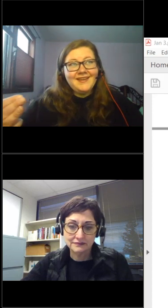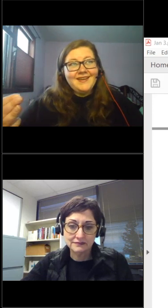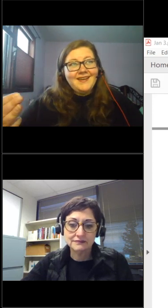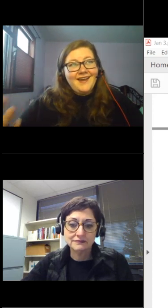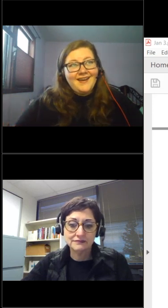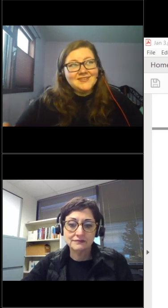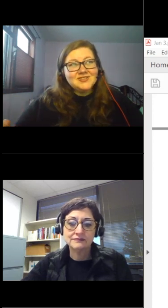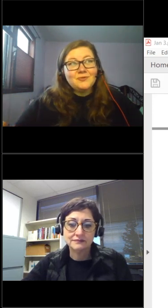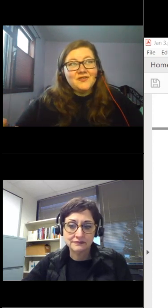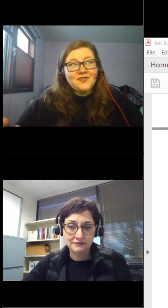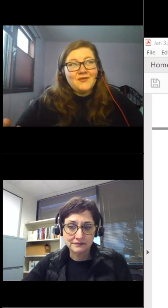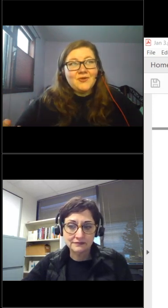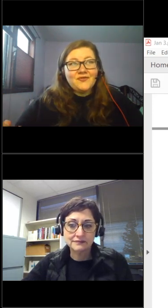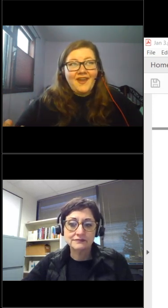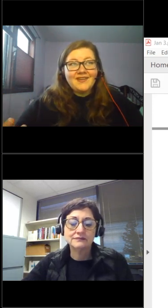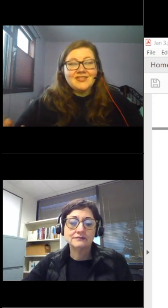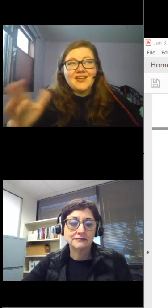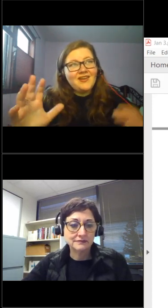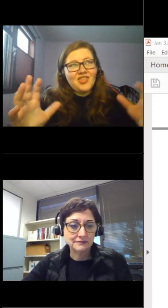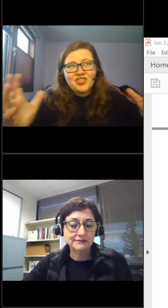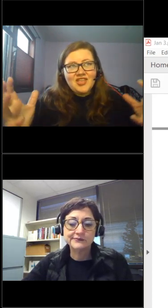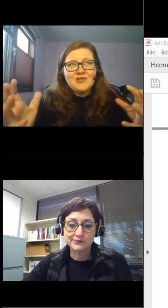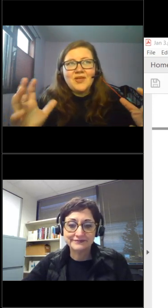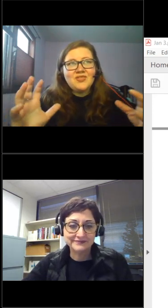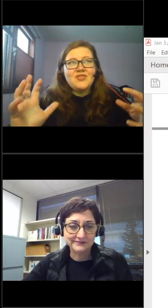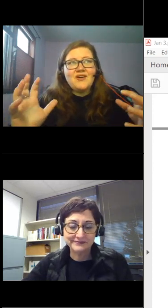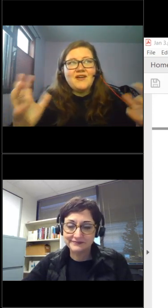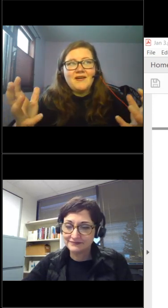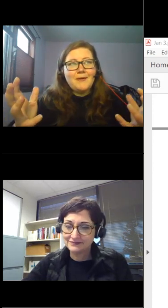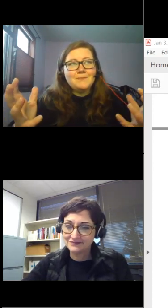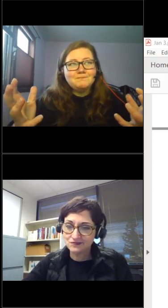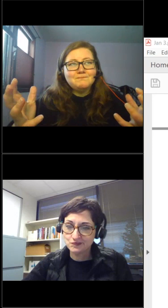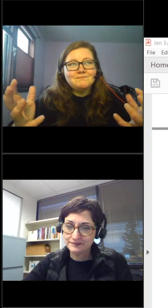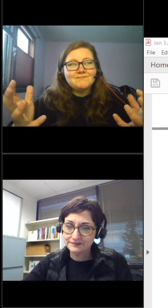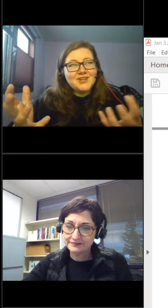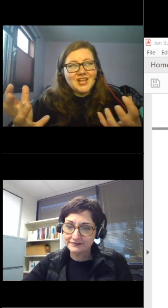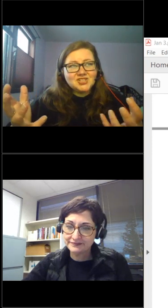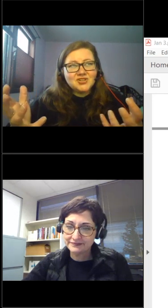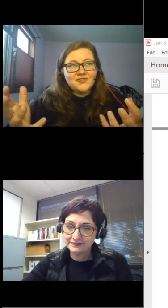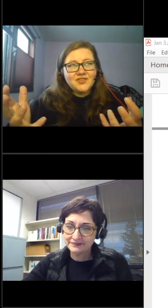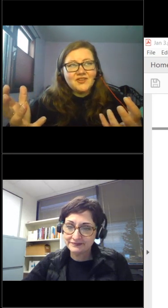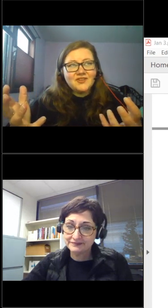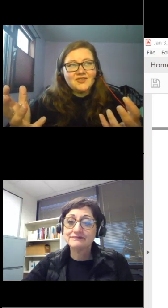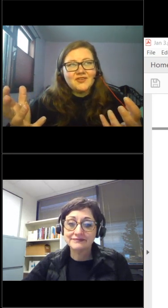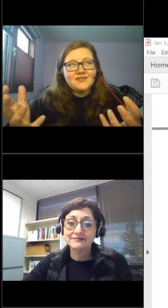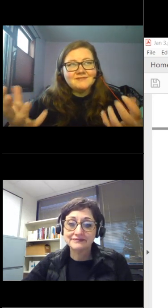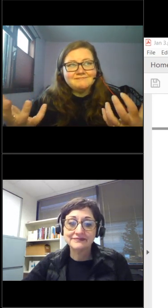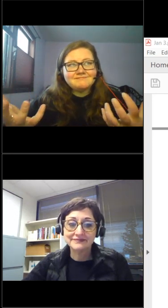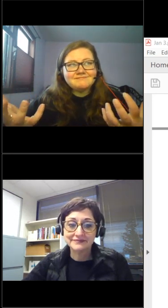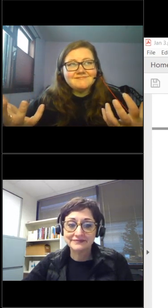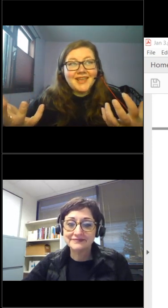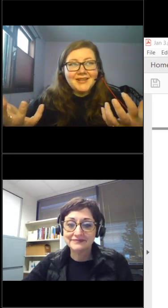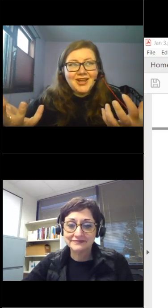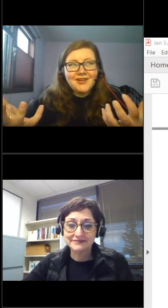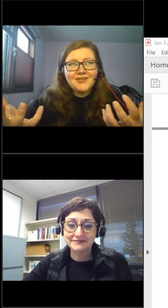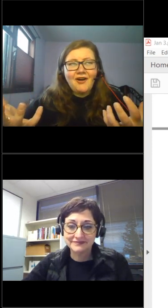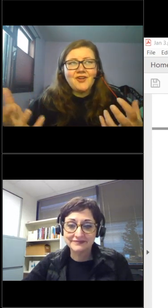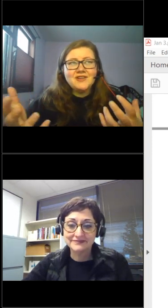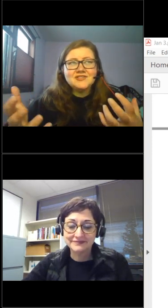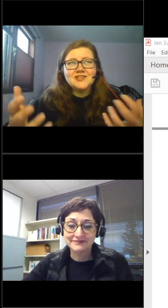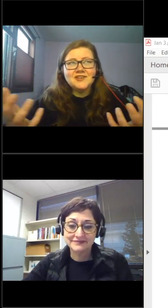committee and determined if they will fit the theme and the nature of the